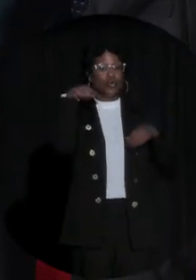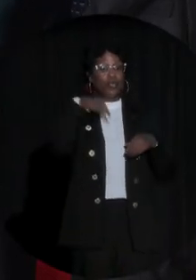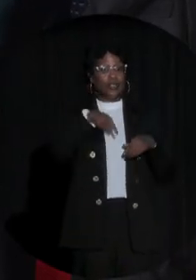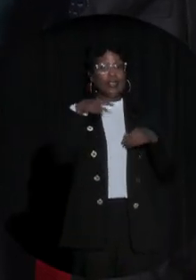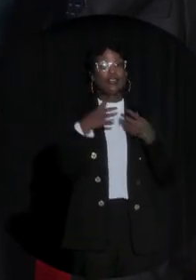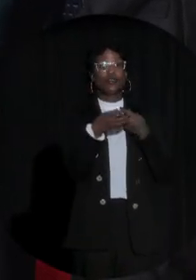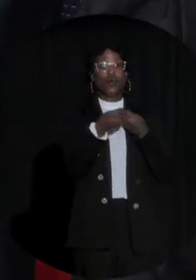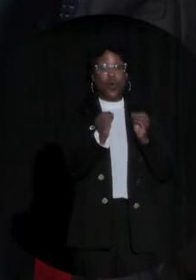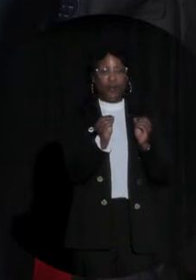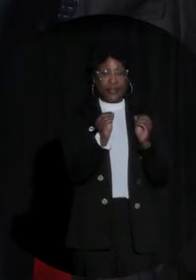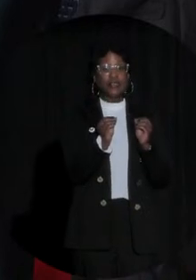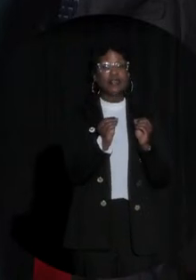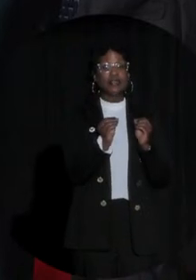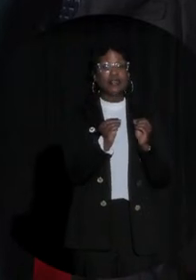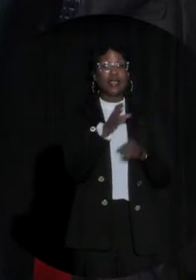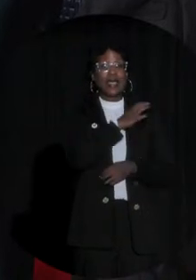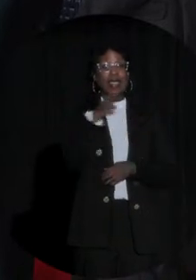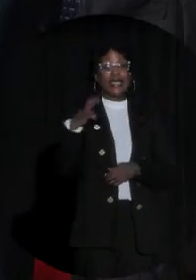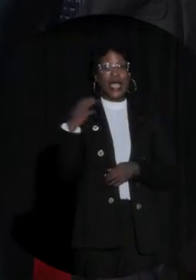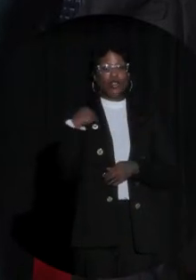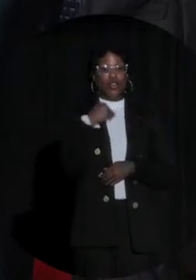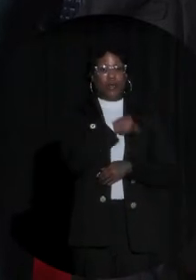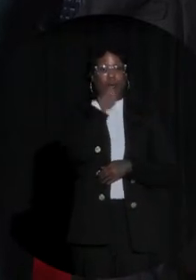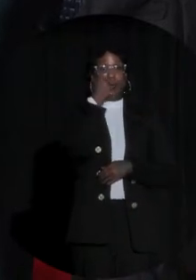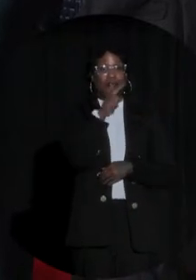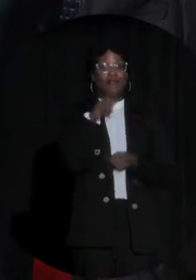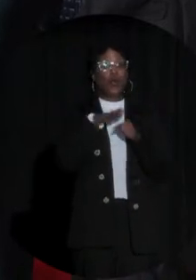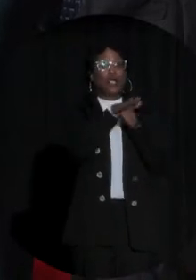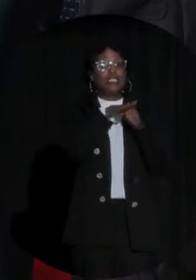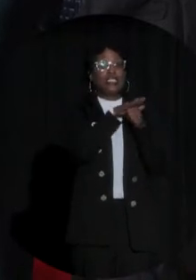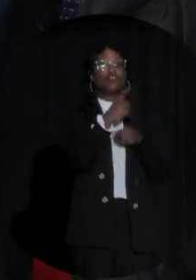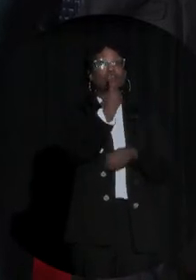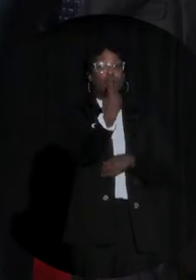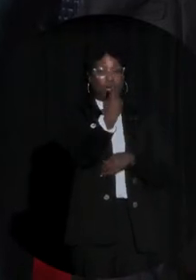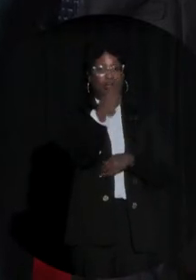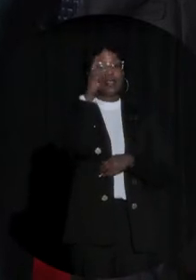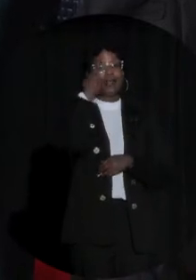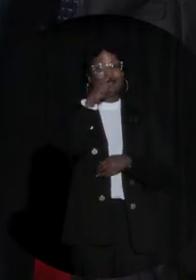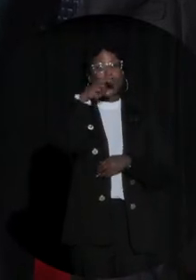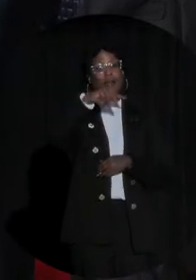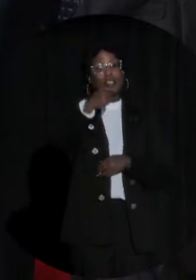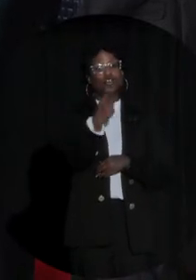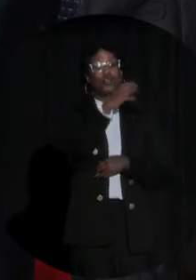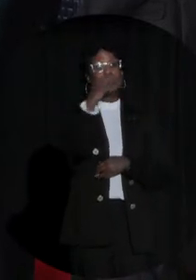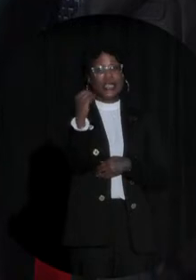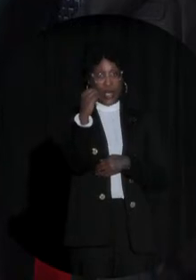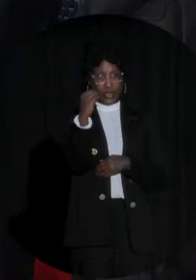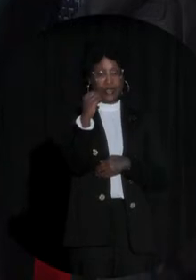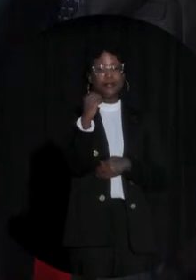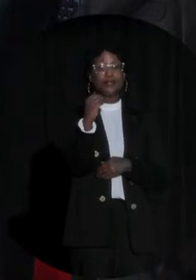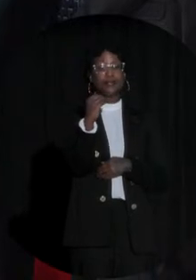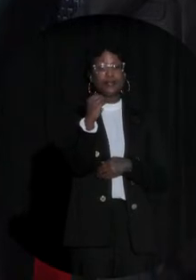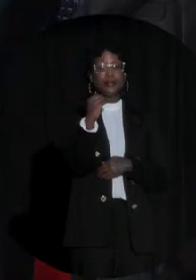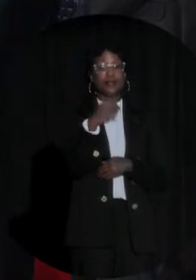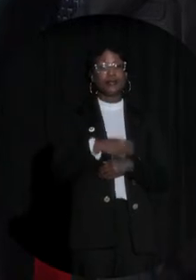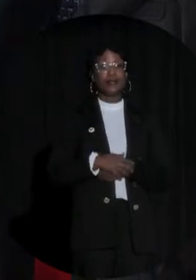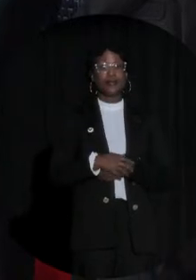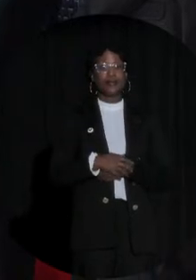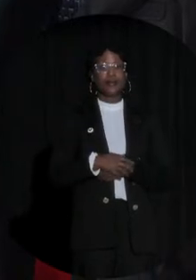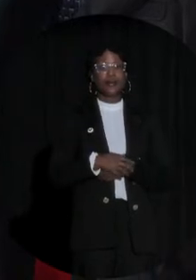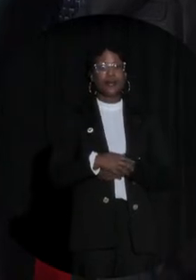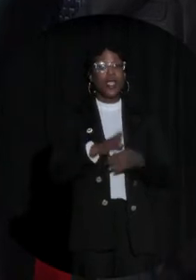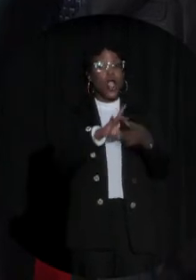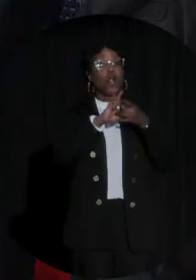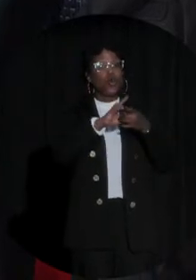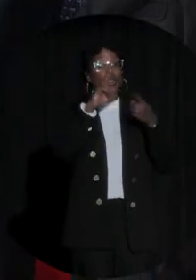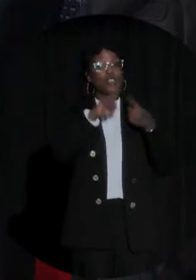the office of. Council member for District 1. Council member for District 1. For Prince George's County. For Prince George's County. According to the Constitution and laws of